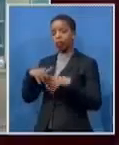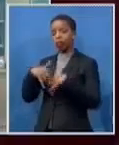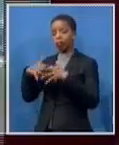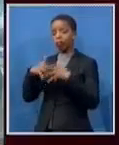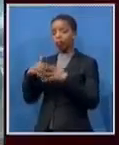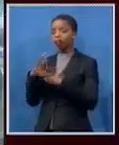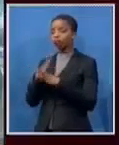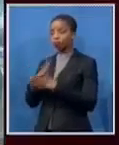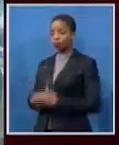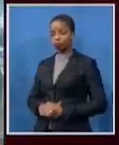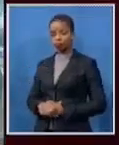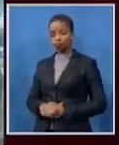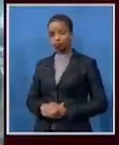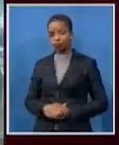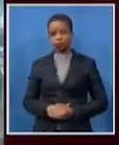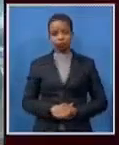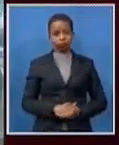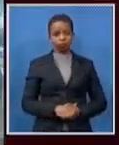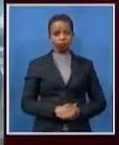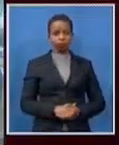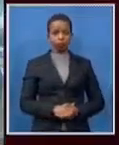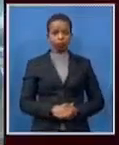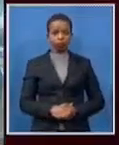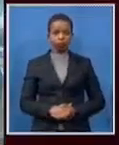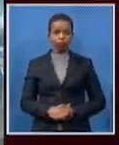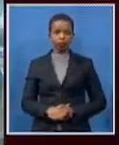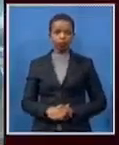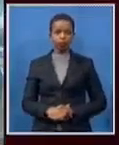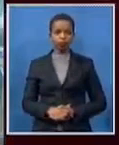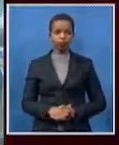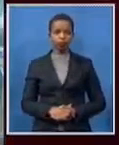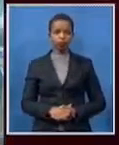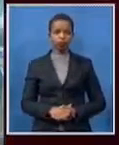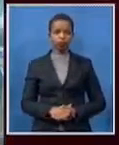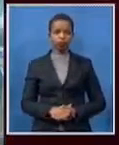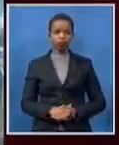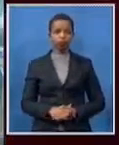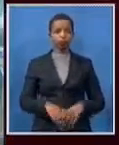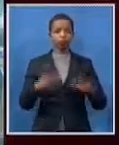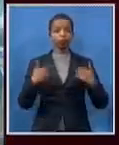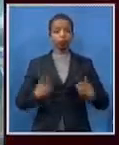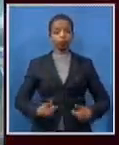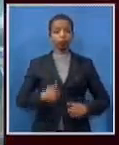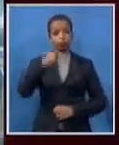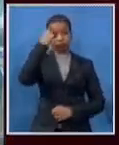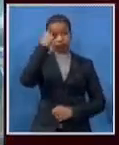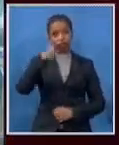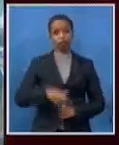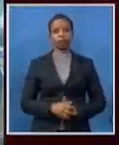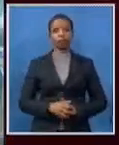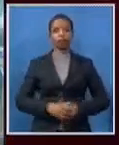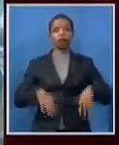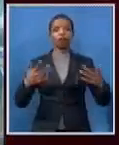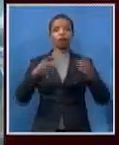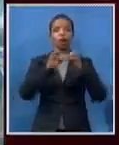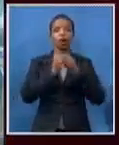So I think for many people, they look at the youth unemployment and they say, how